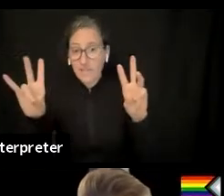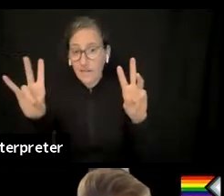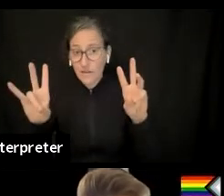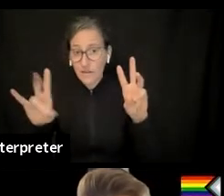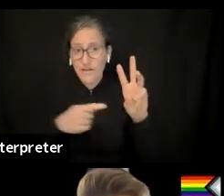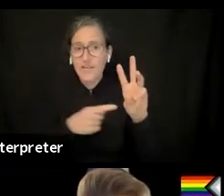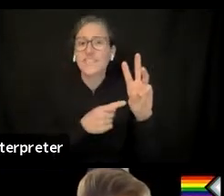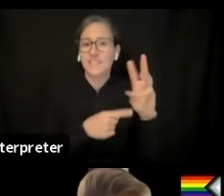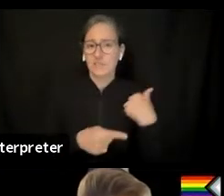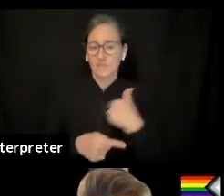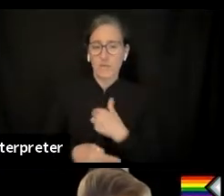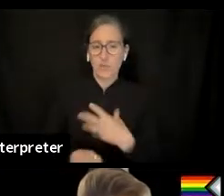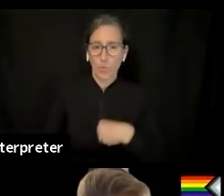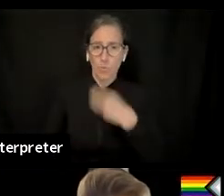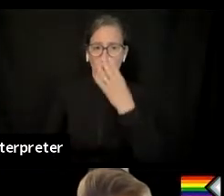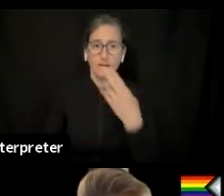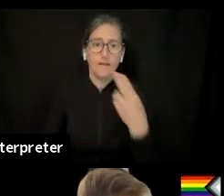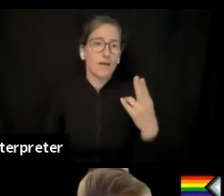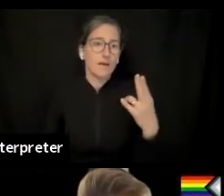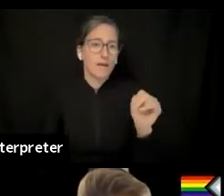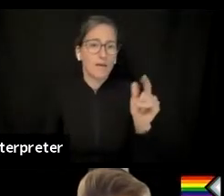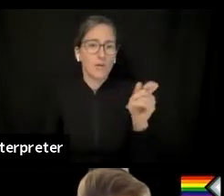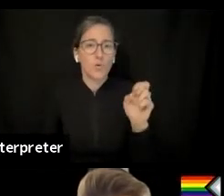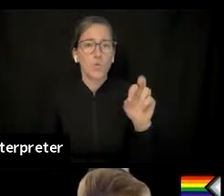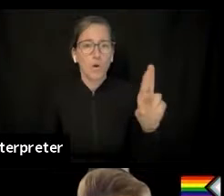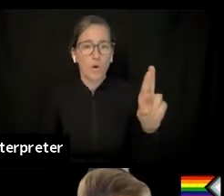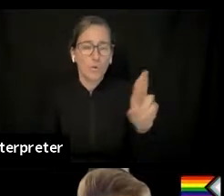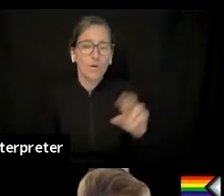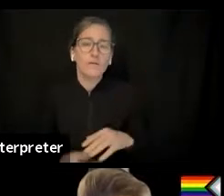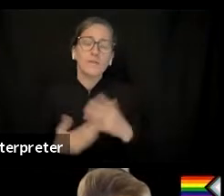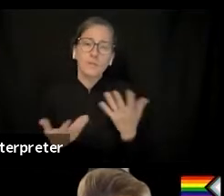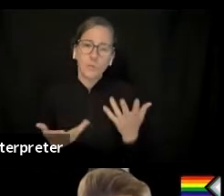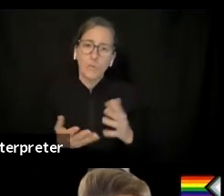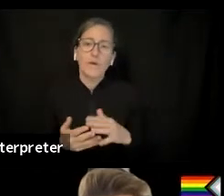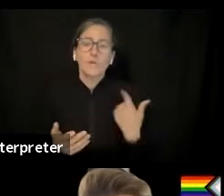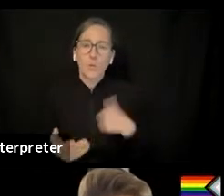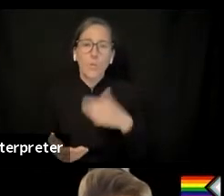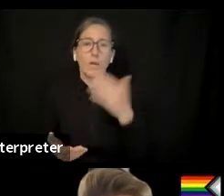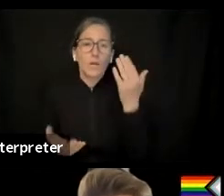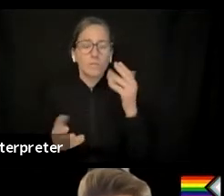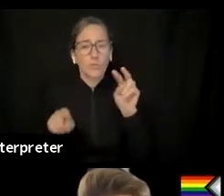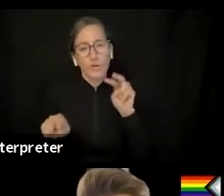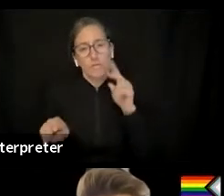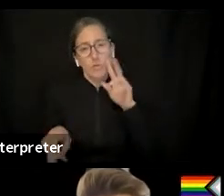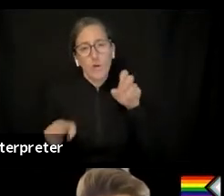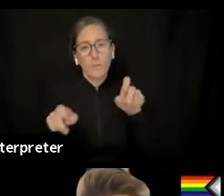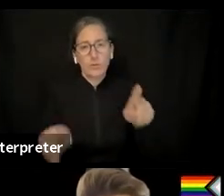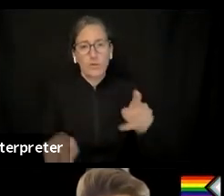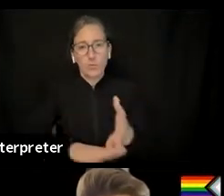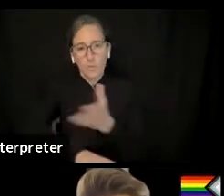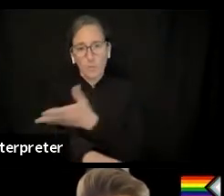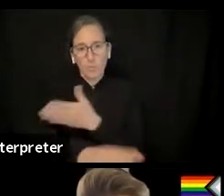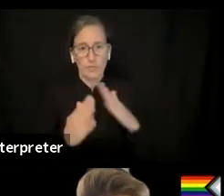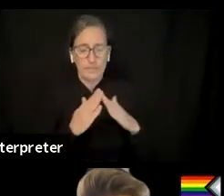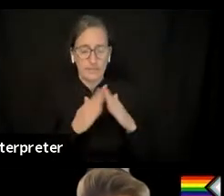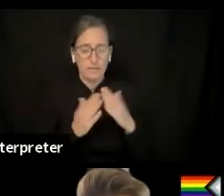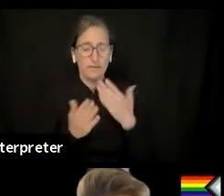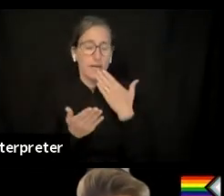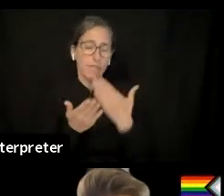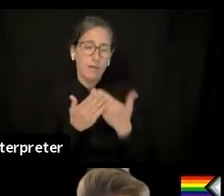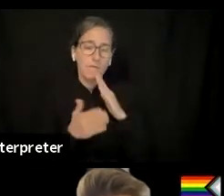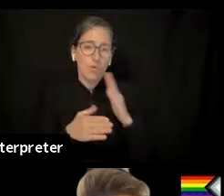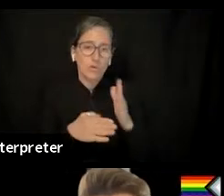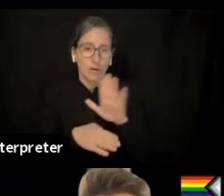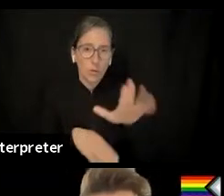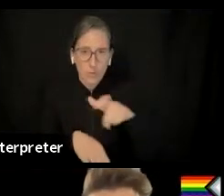to this relationship and the opportunity that this commission has to change the city for the better. Thank you for giving your time and sharing your experiences